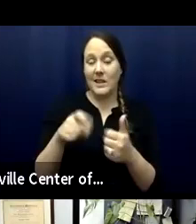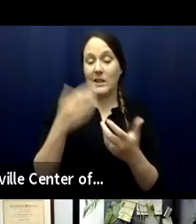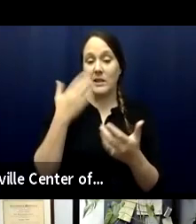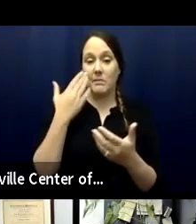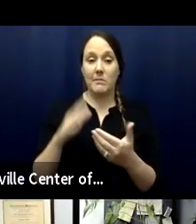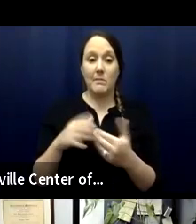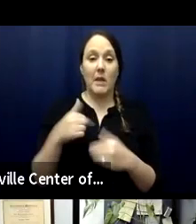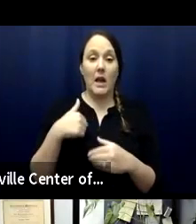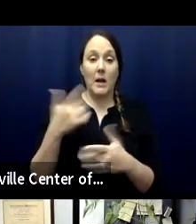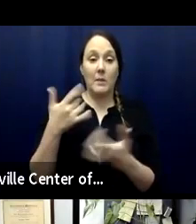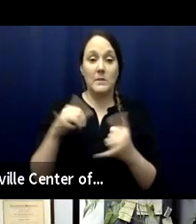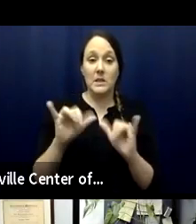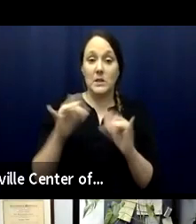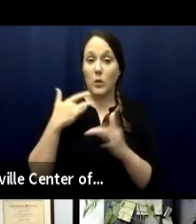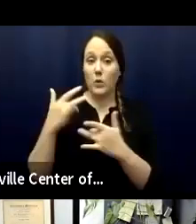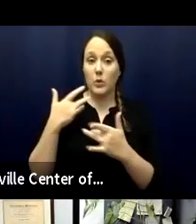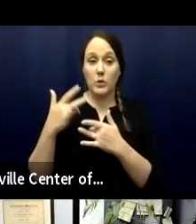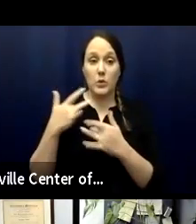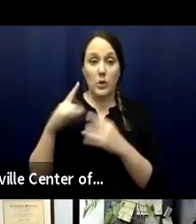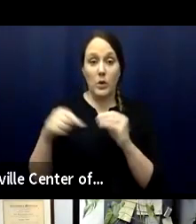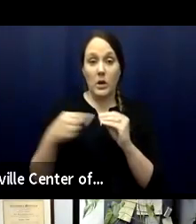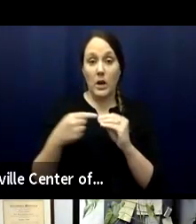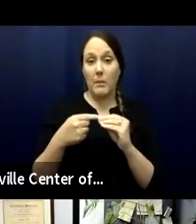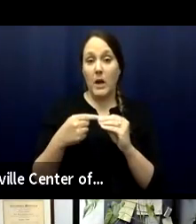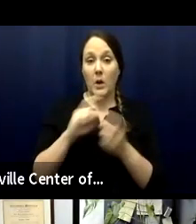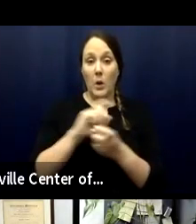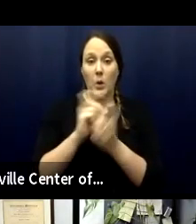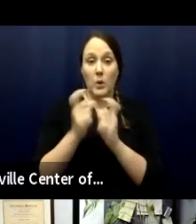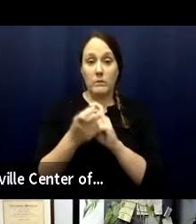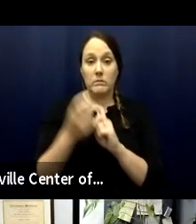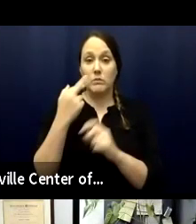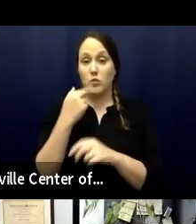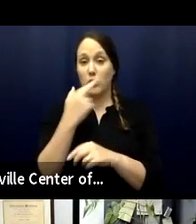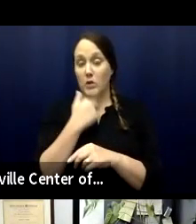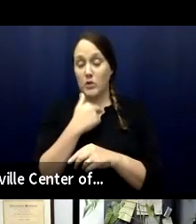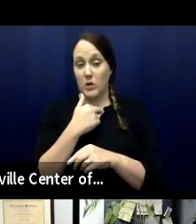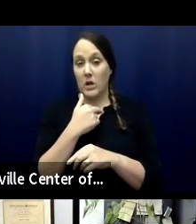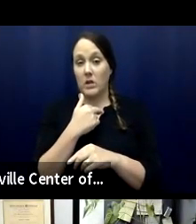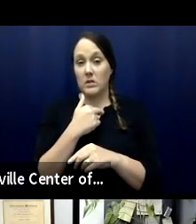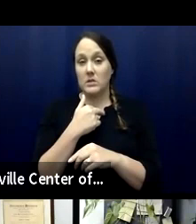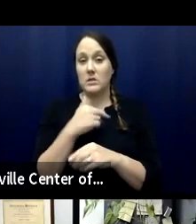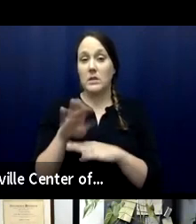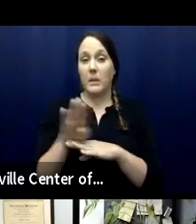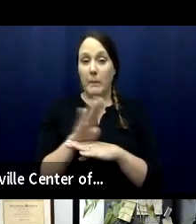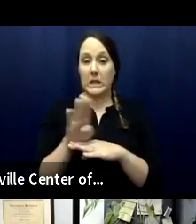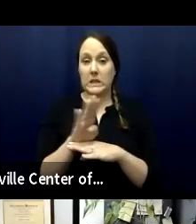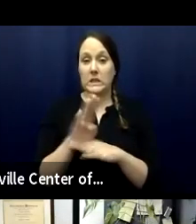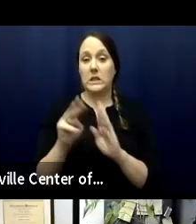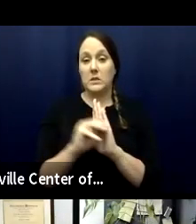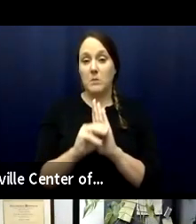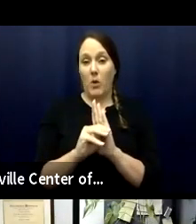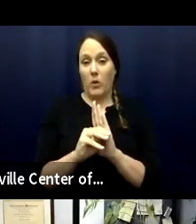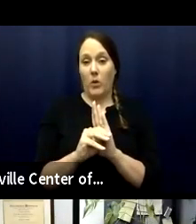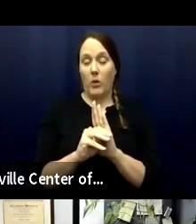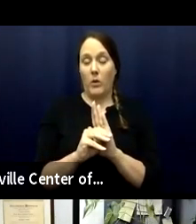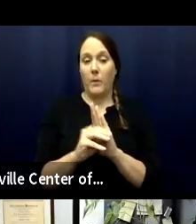concerned about altering the restaurants business model. I would hope that the